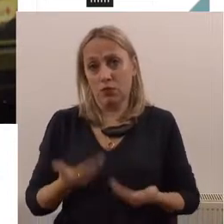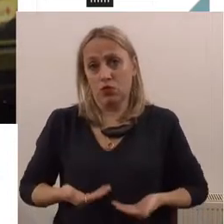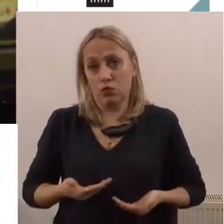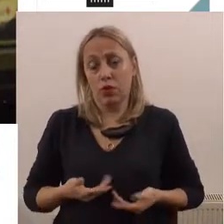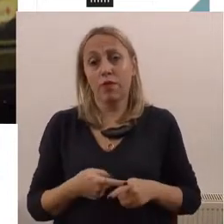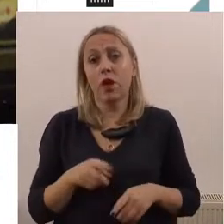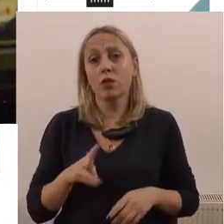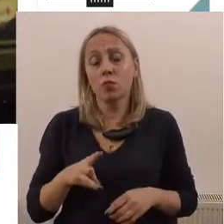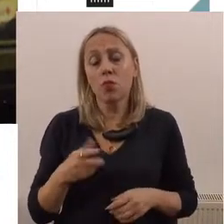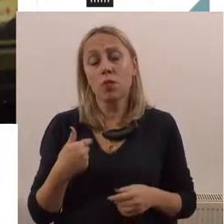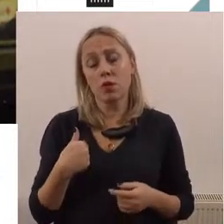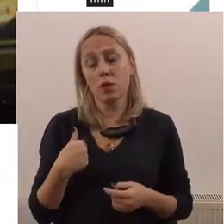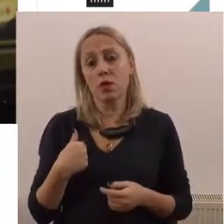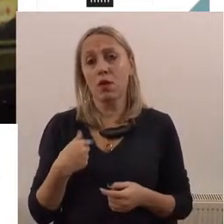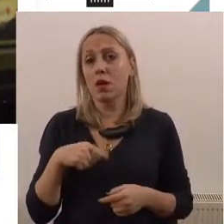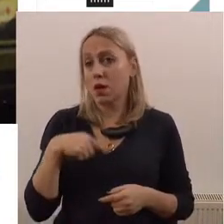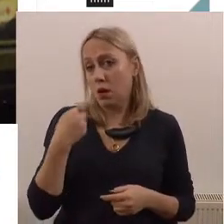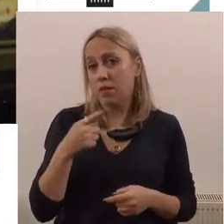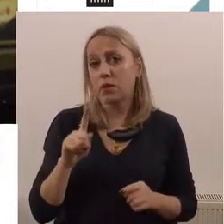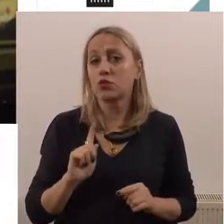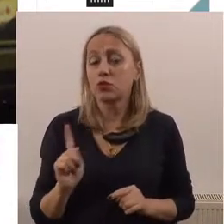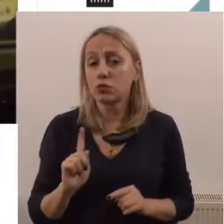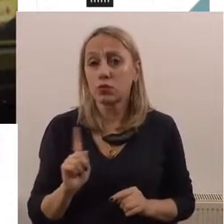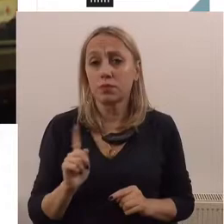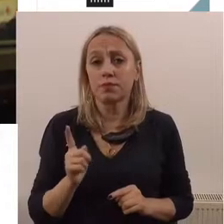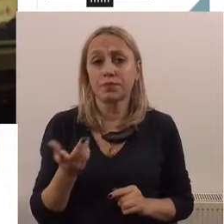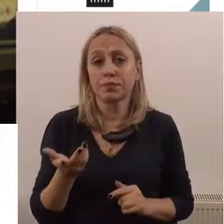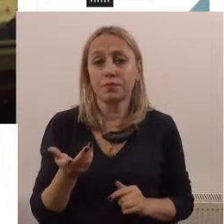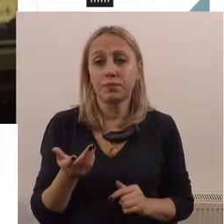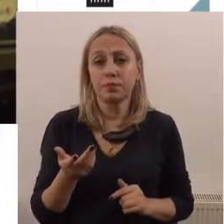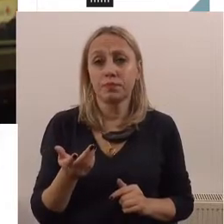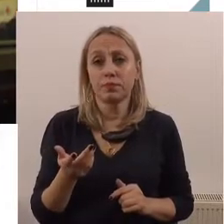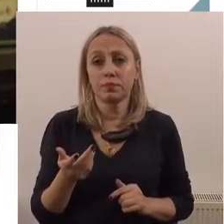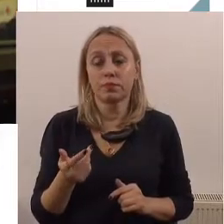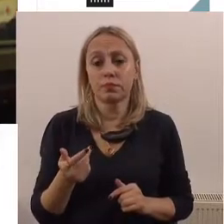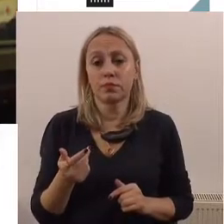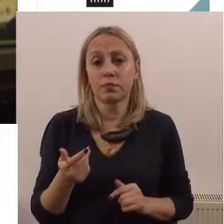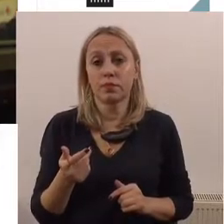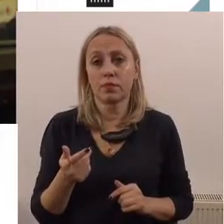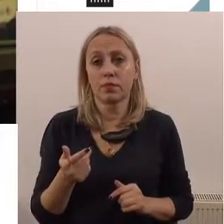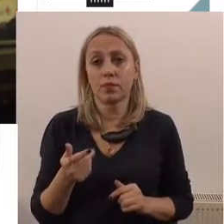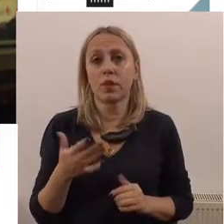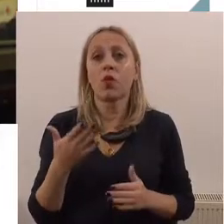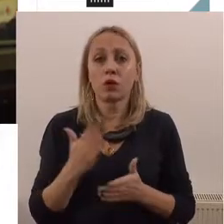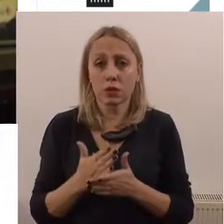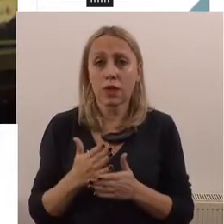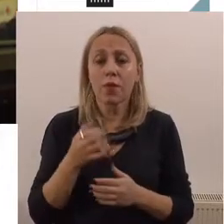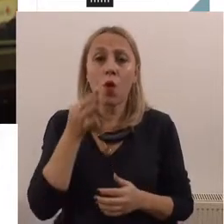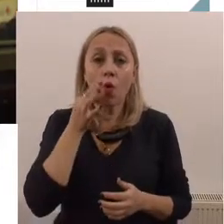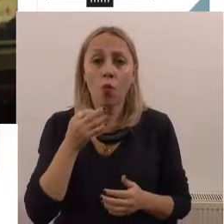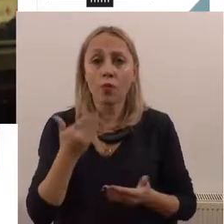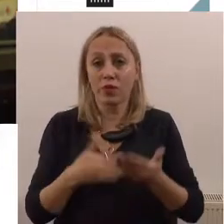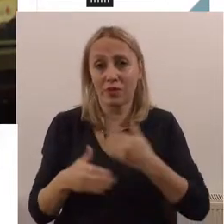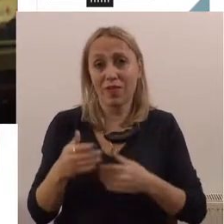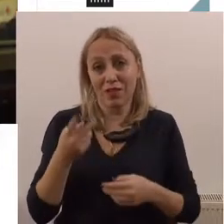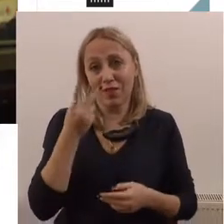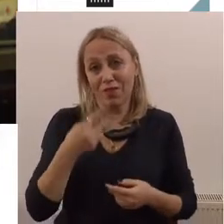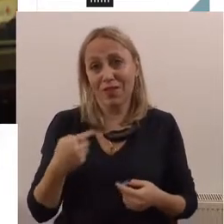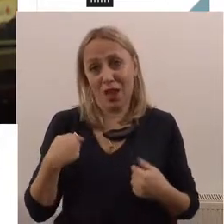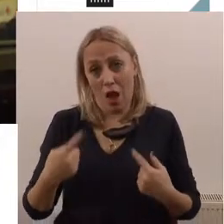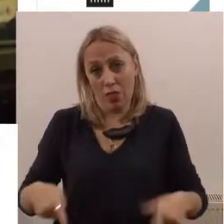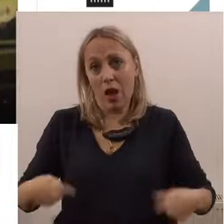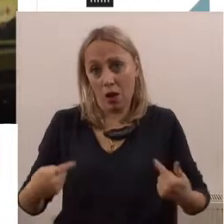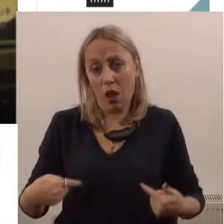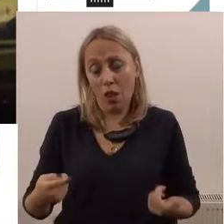assume responsibility for that. And at this point, I normally say